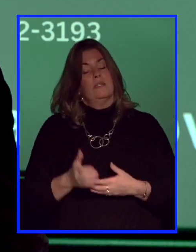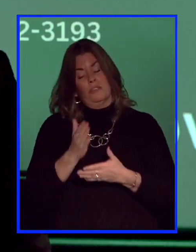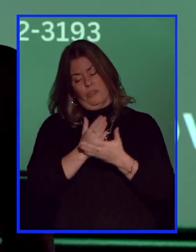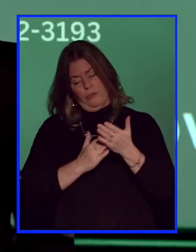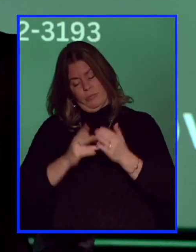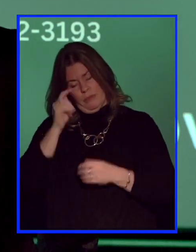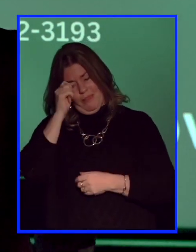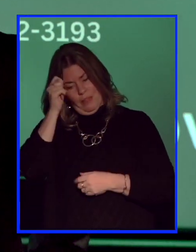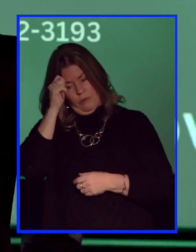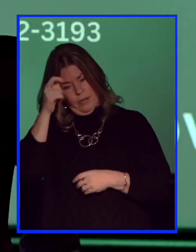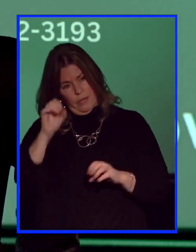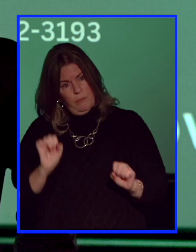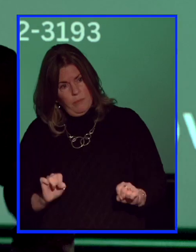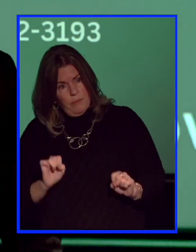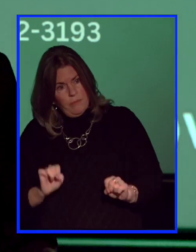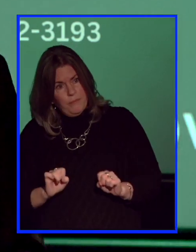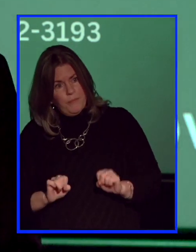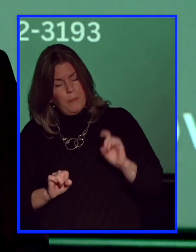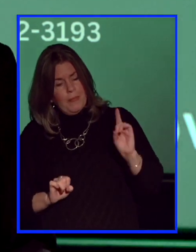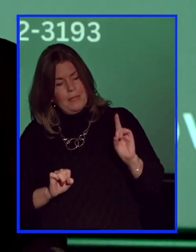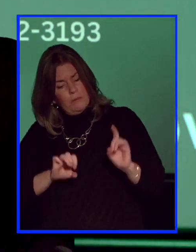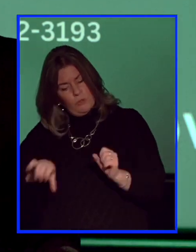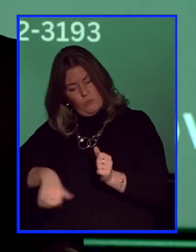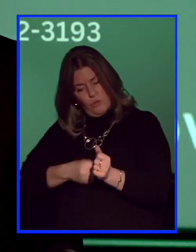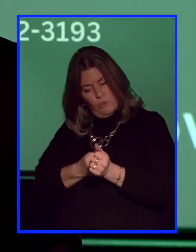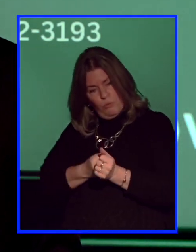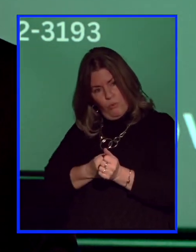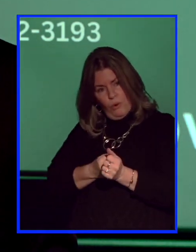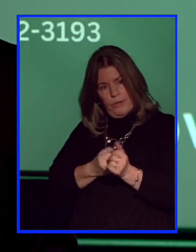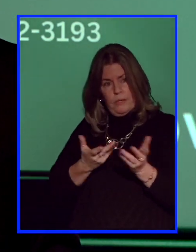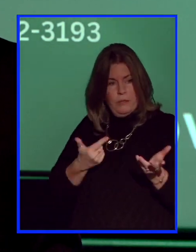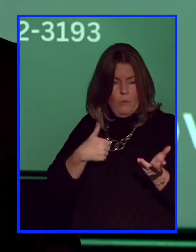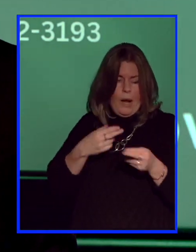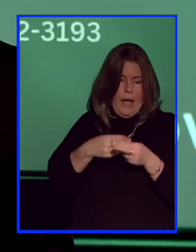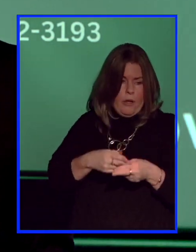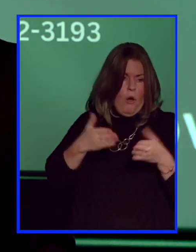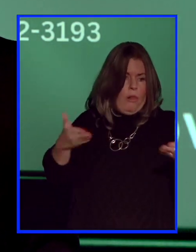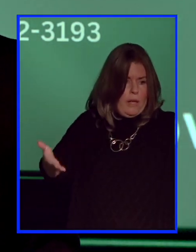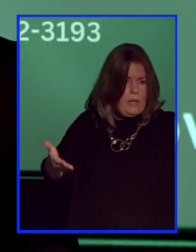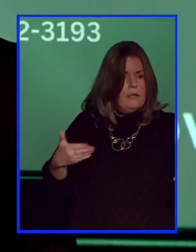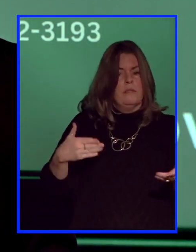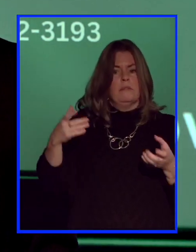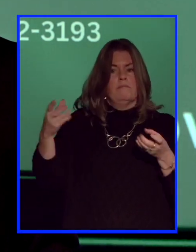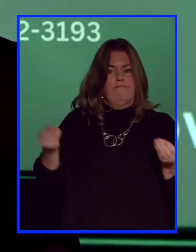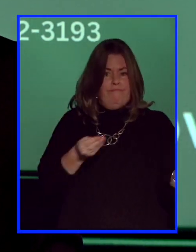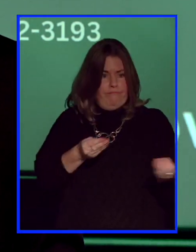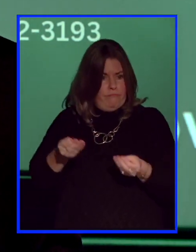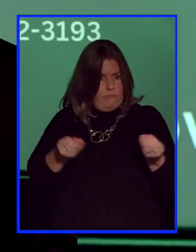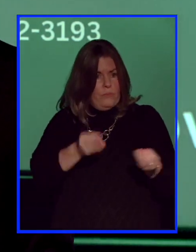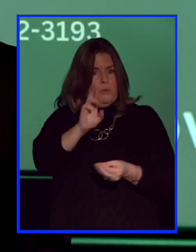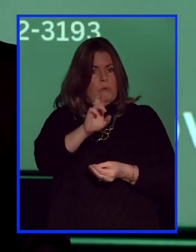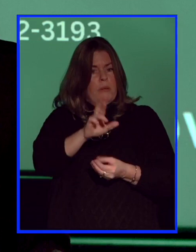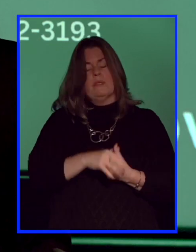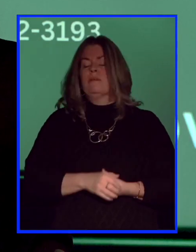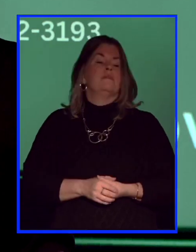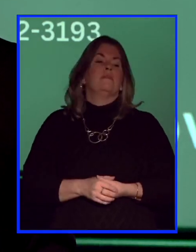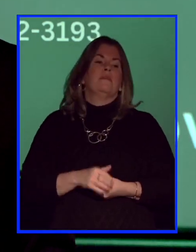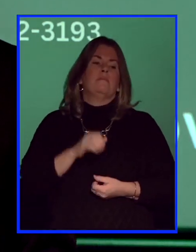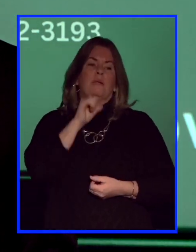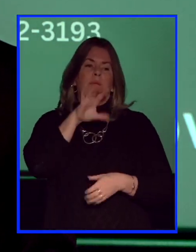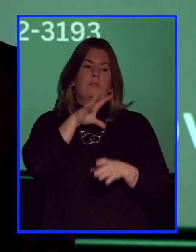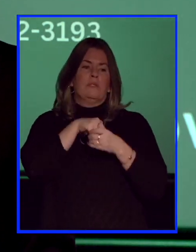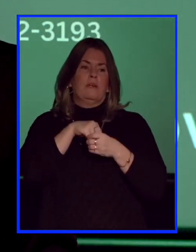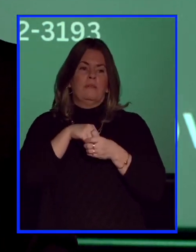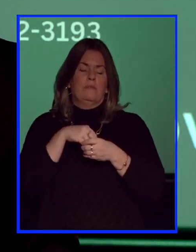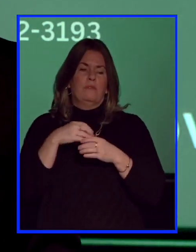theoretical possibility that the Democrats would get behind a what I'll call governing Republican. But I wasn't in the conversations about